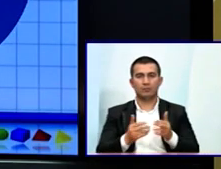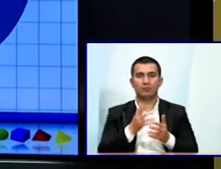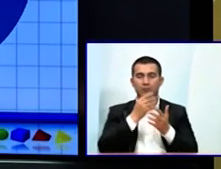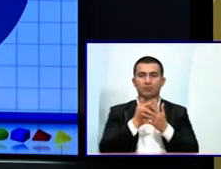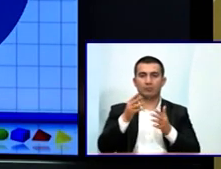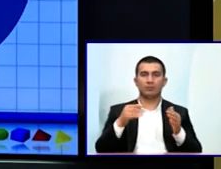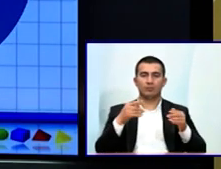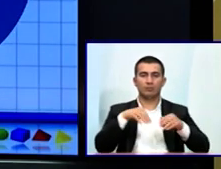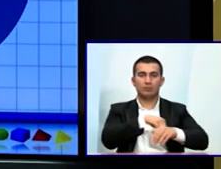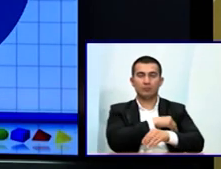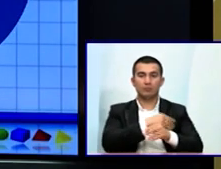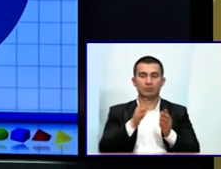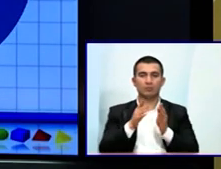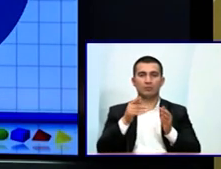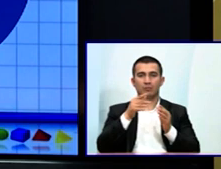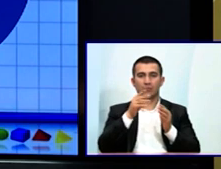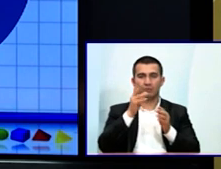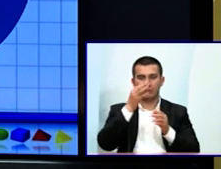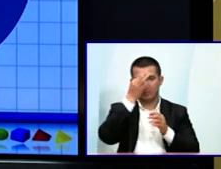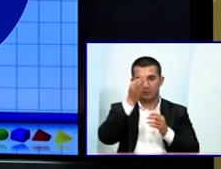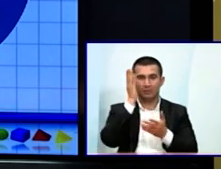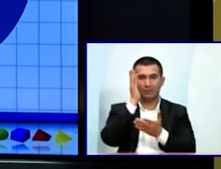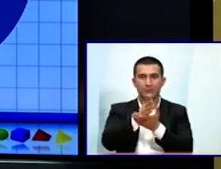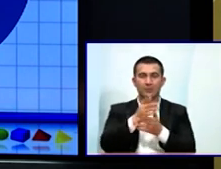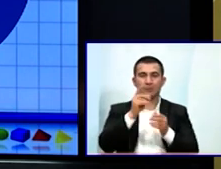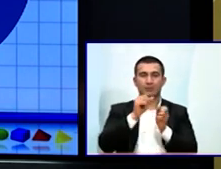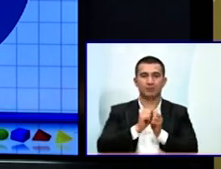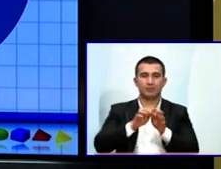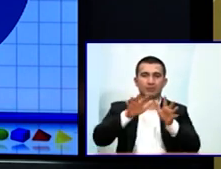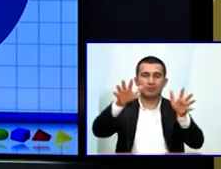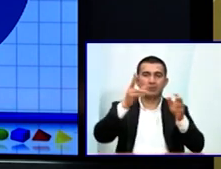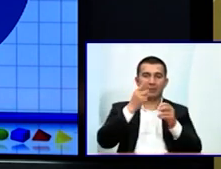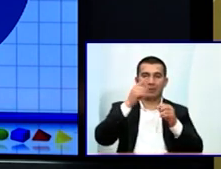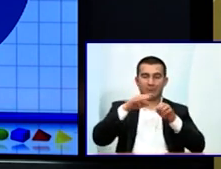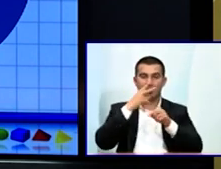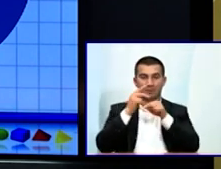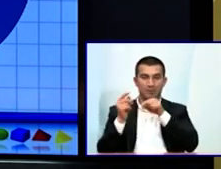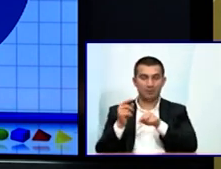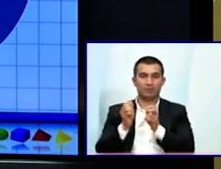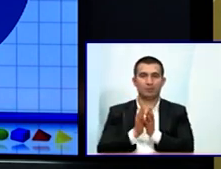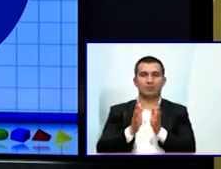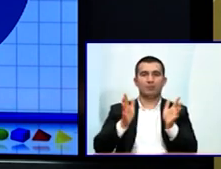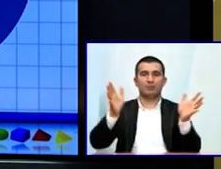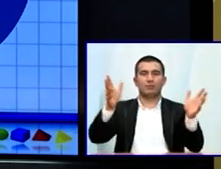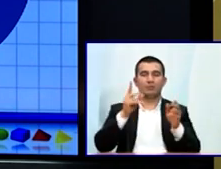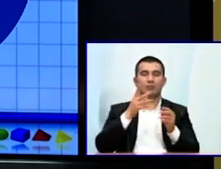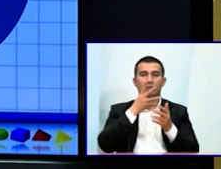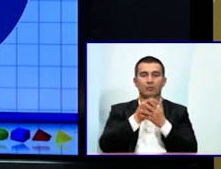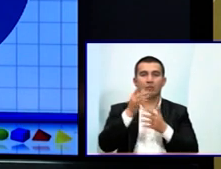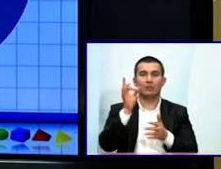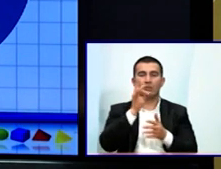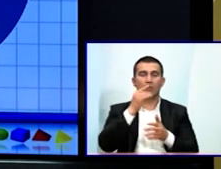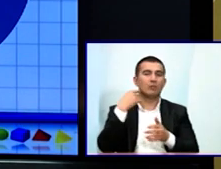yoyiq burchagimiz 180 gradusga teng. Demak, yoyiq burchagimizning ikkinchi tomoni ham 180 gradus bo'ladi va bu